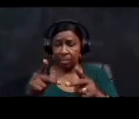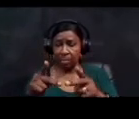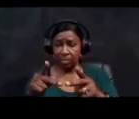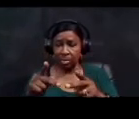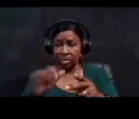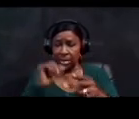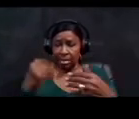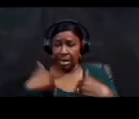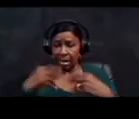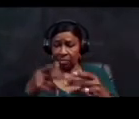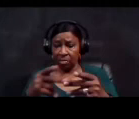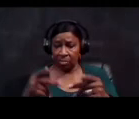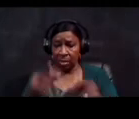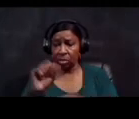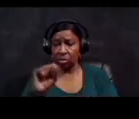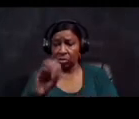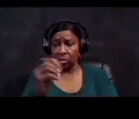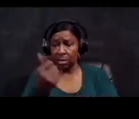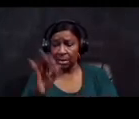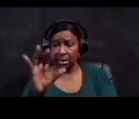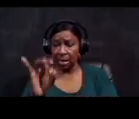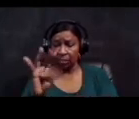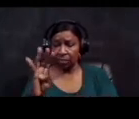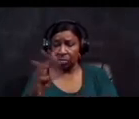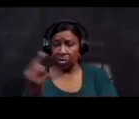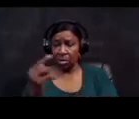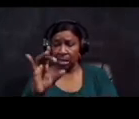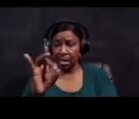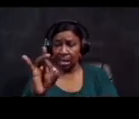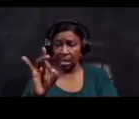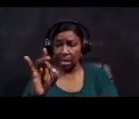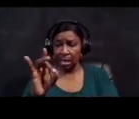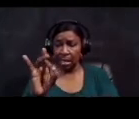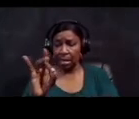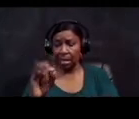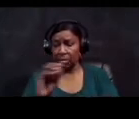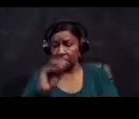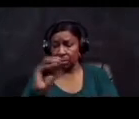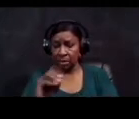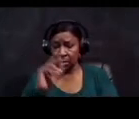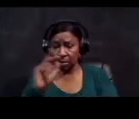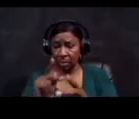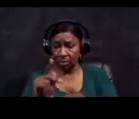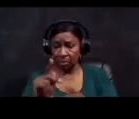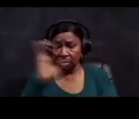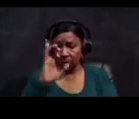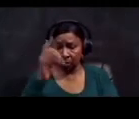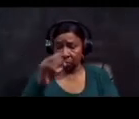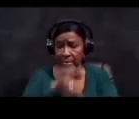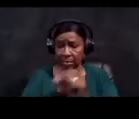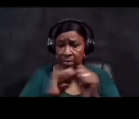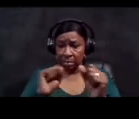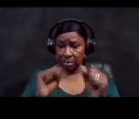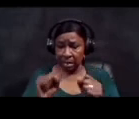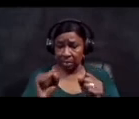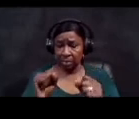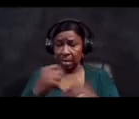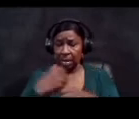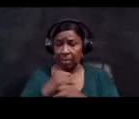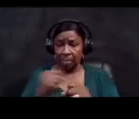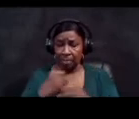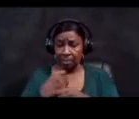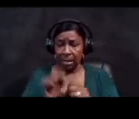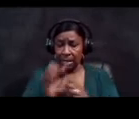1984, only 4% of the Guatemalan and Salvadoran asylum seekers who were making claims in the United States,